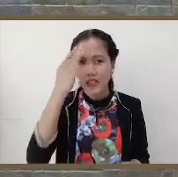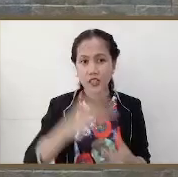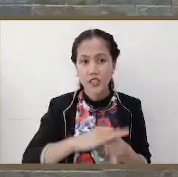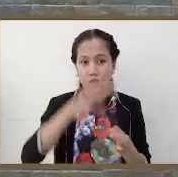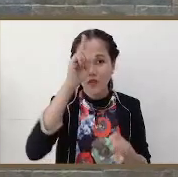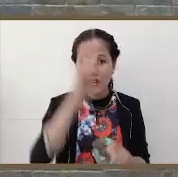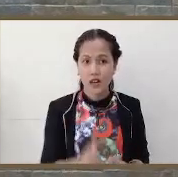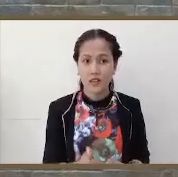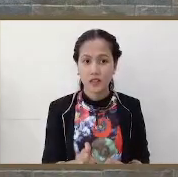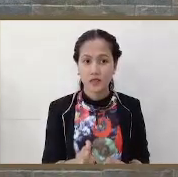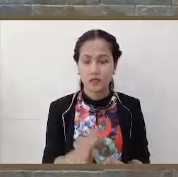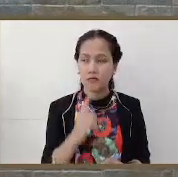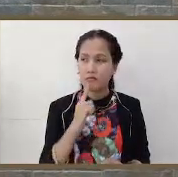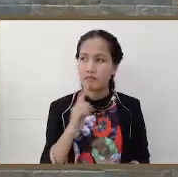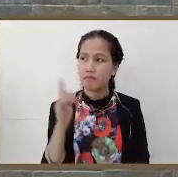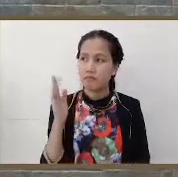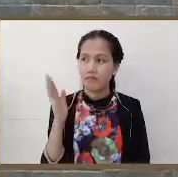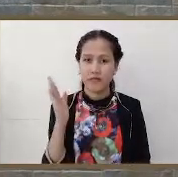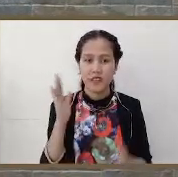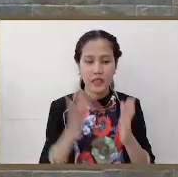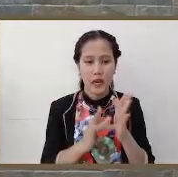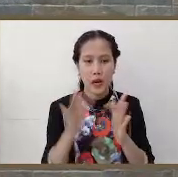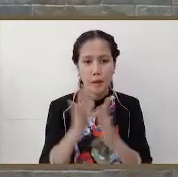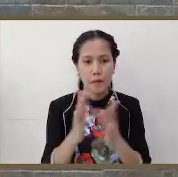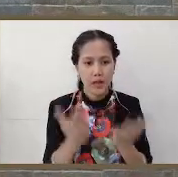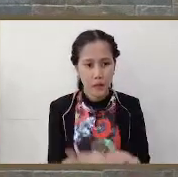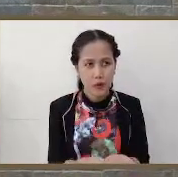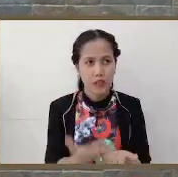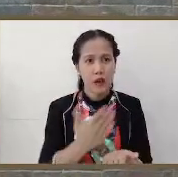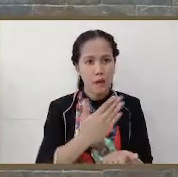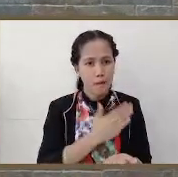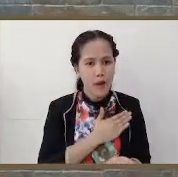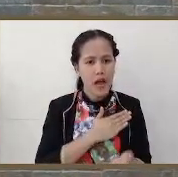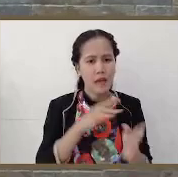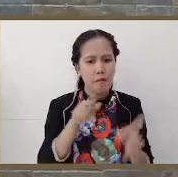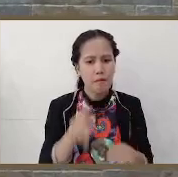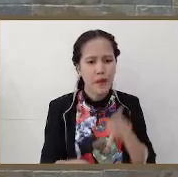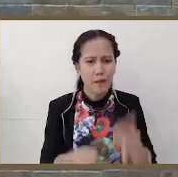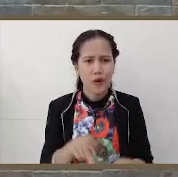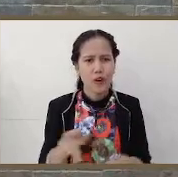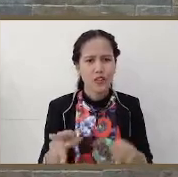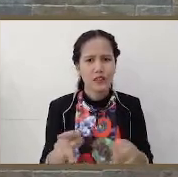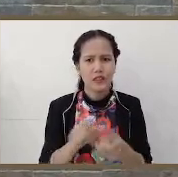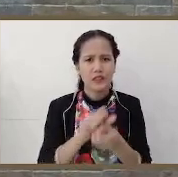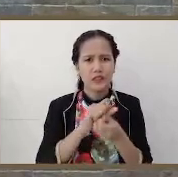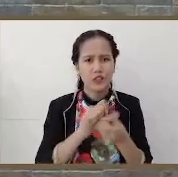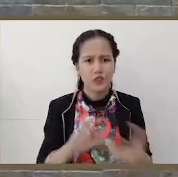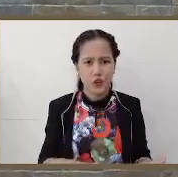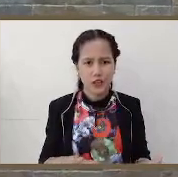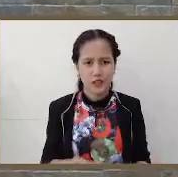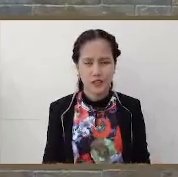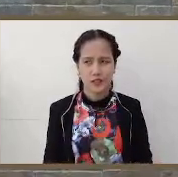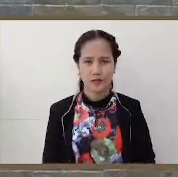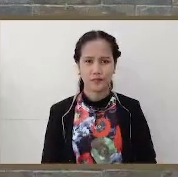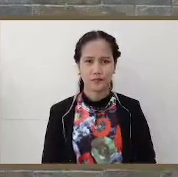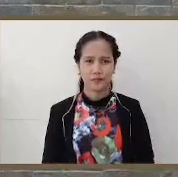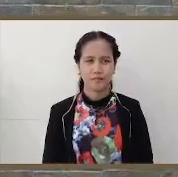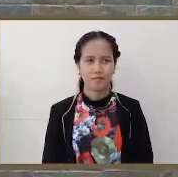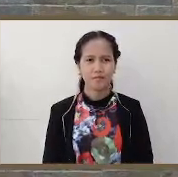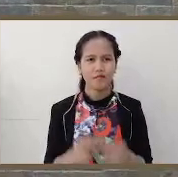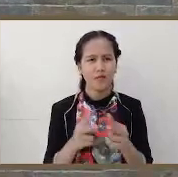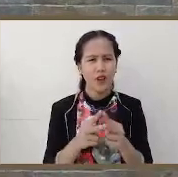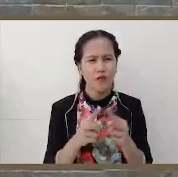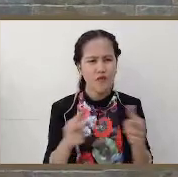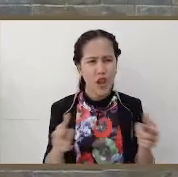my people are destroyed. You see, maliwanag yan ha. So Bible yung pinag-uusapan po natin.